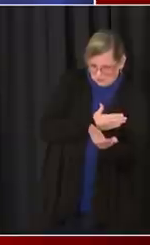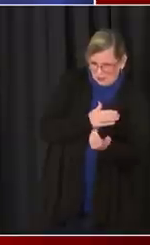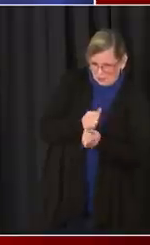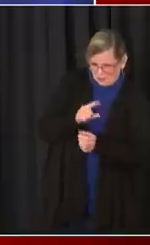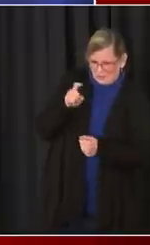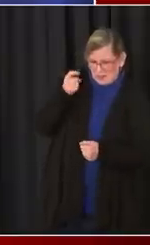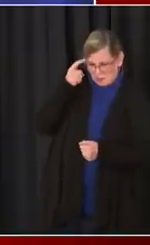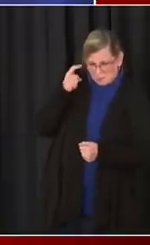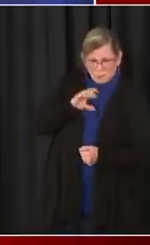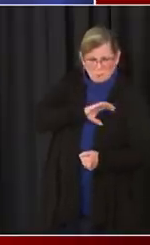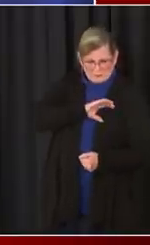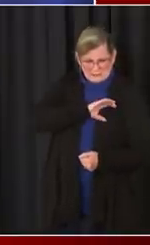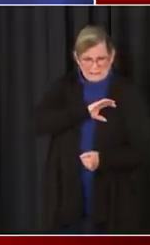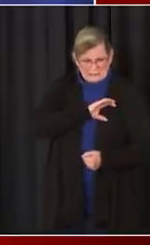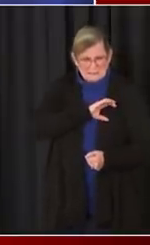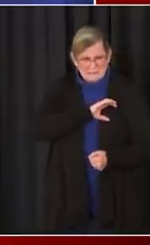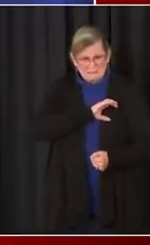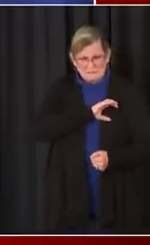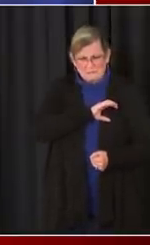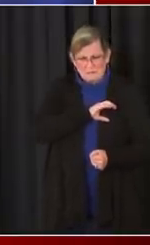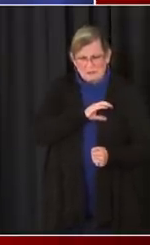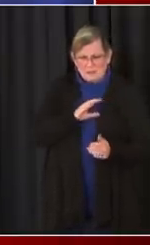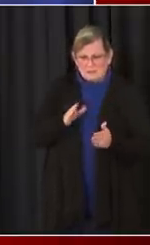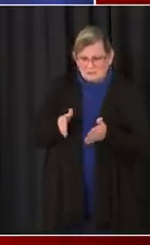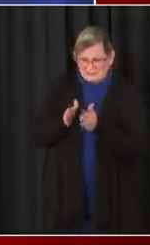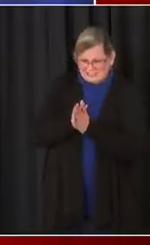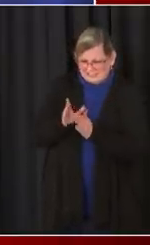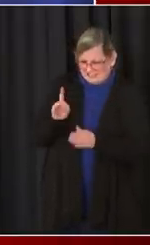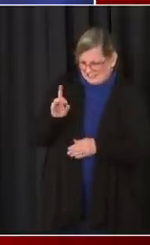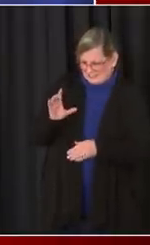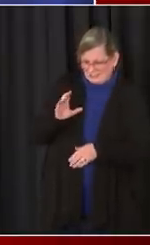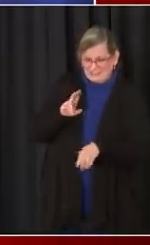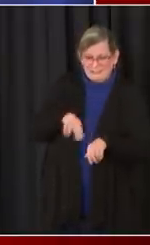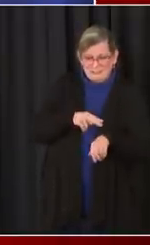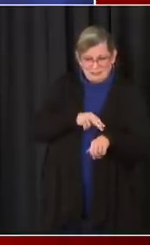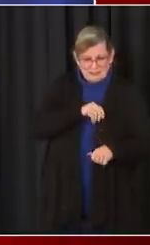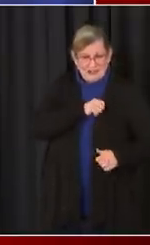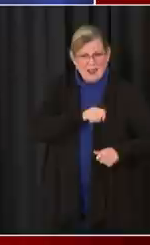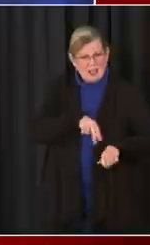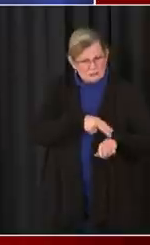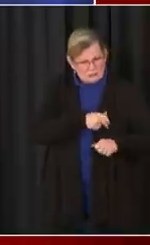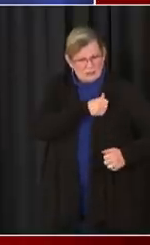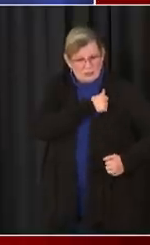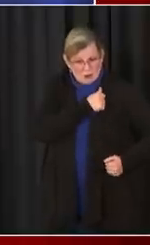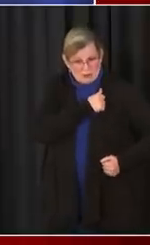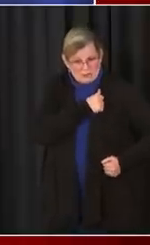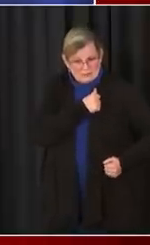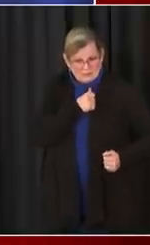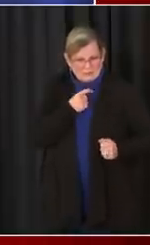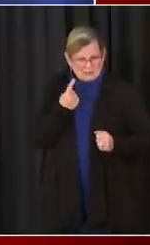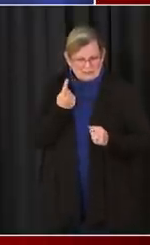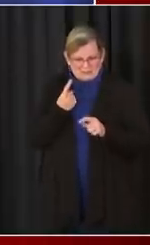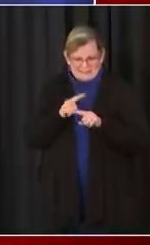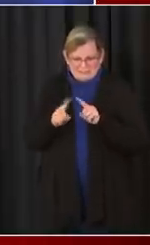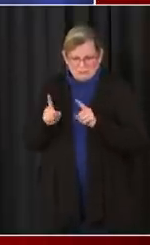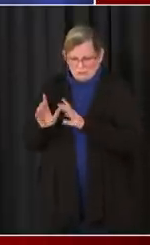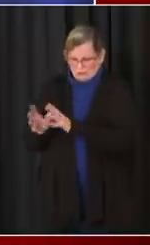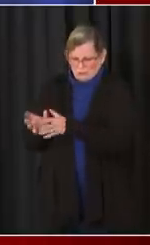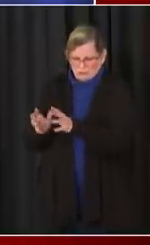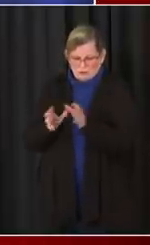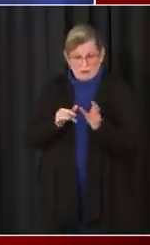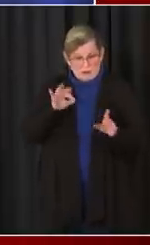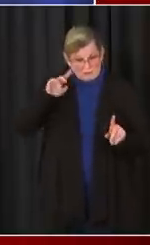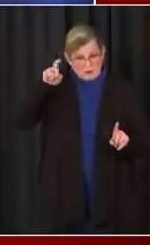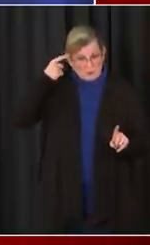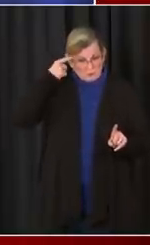Police and others, and no request of the D.C. National Guard were made. Obviously, it is a different branch of government, so we have to be